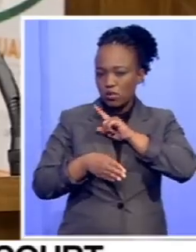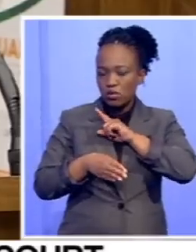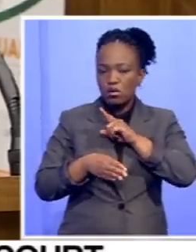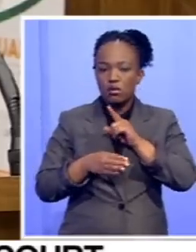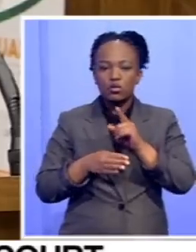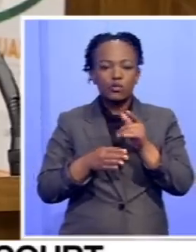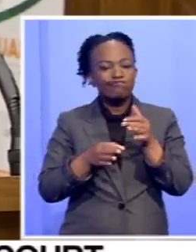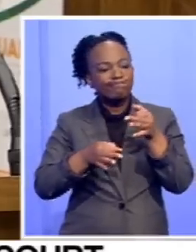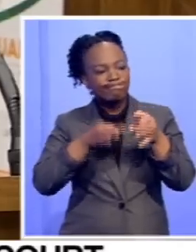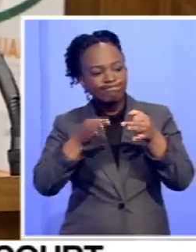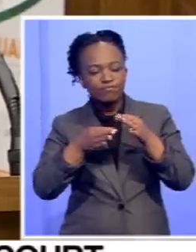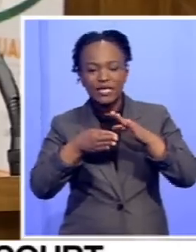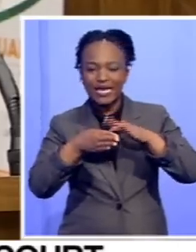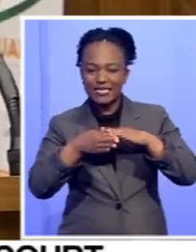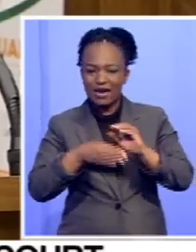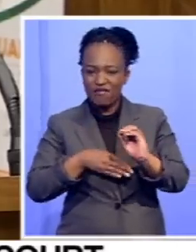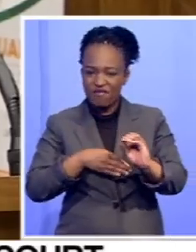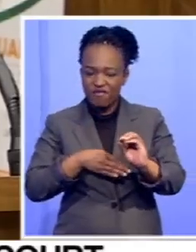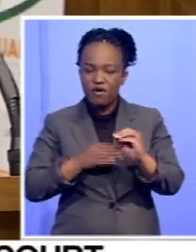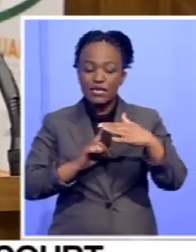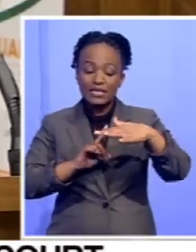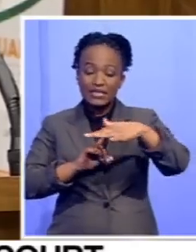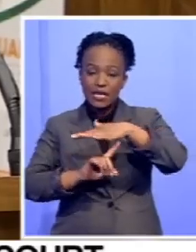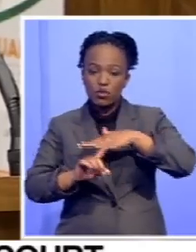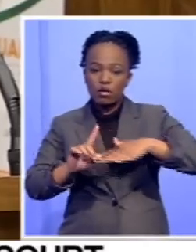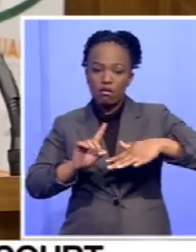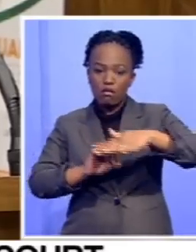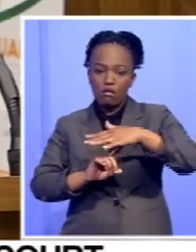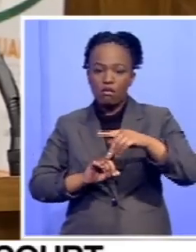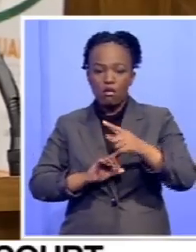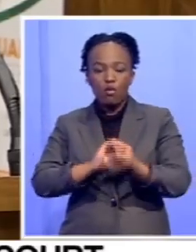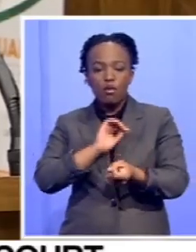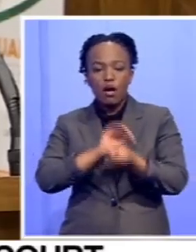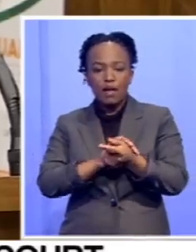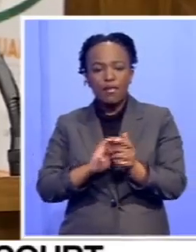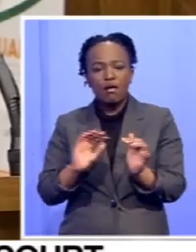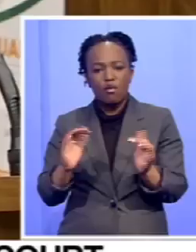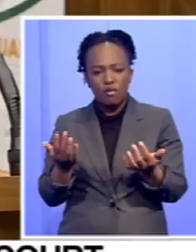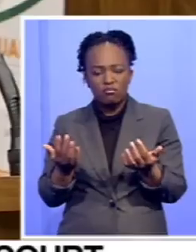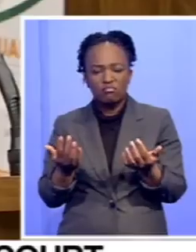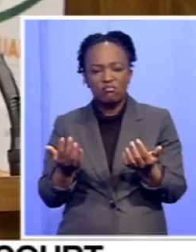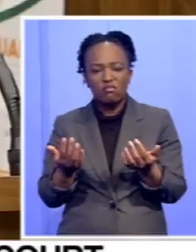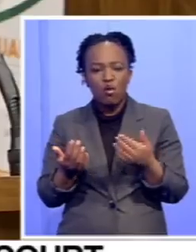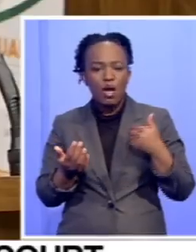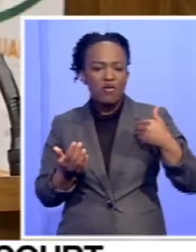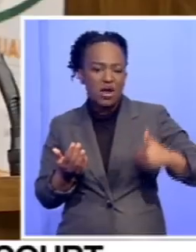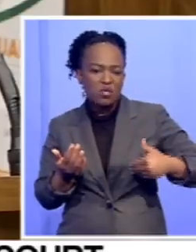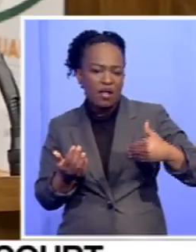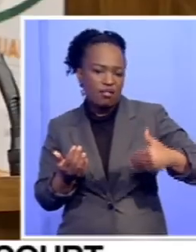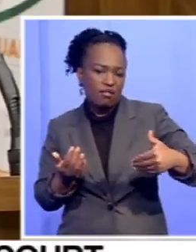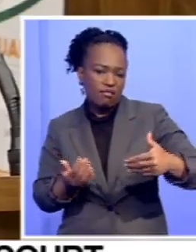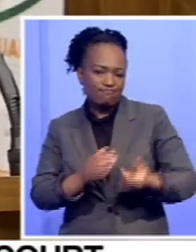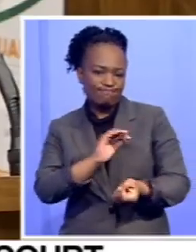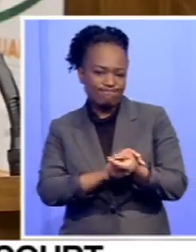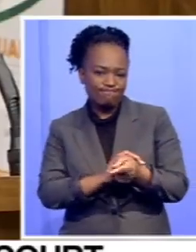justification may be described as circumstances which occur typically or regularly in practice and which